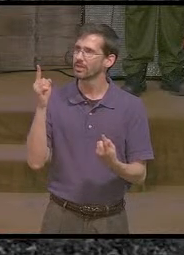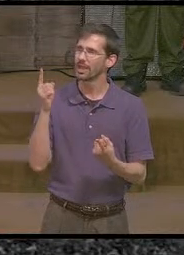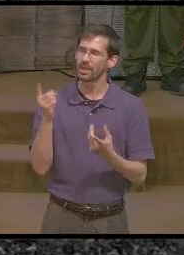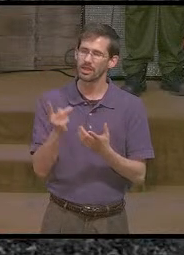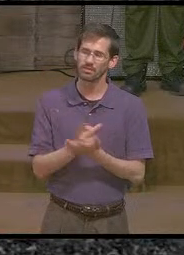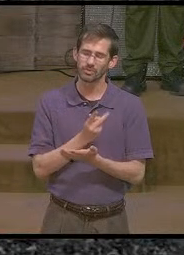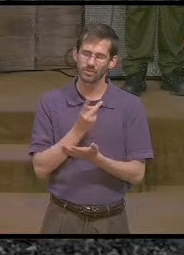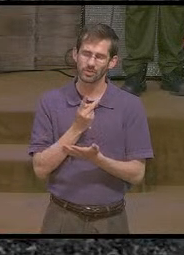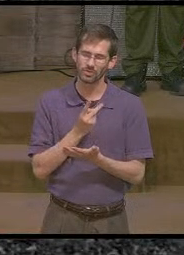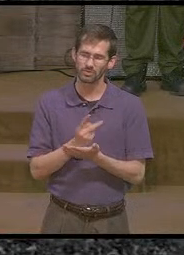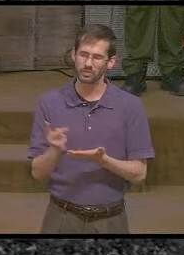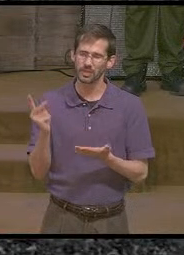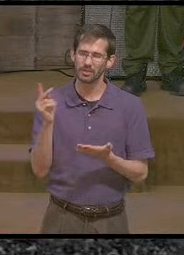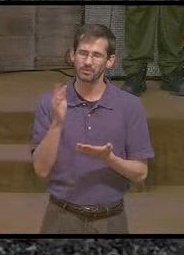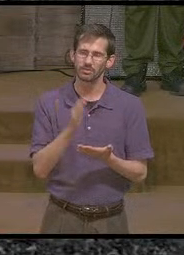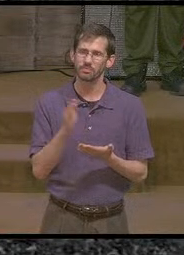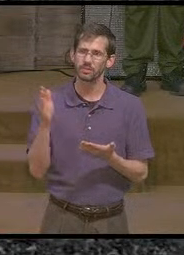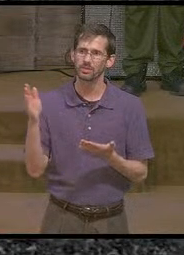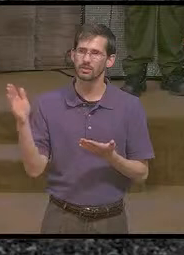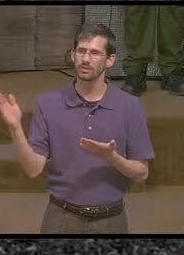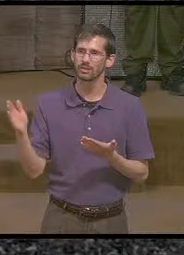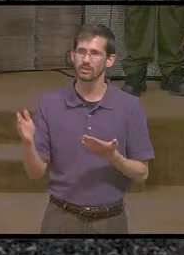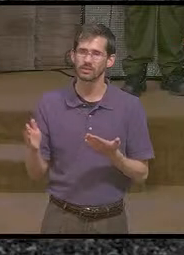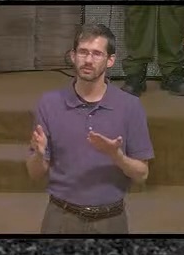You never fail.